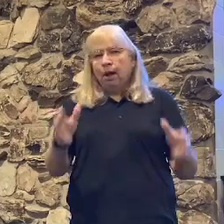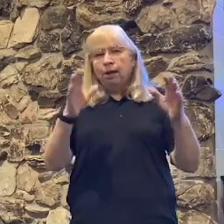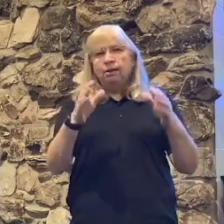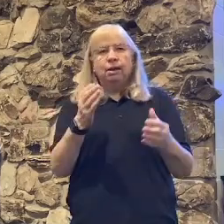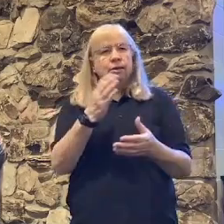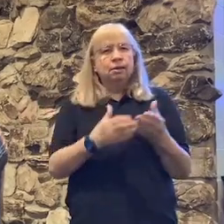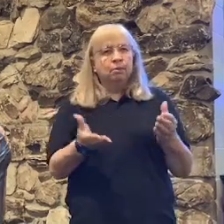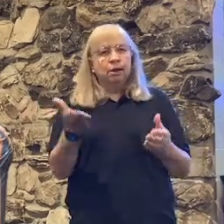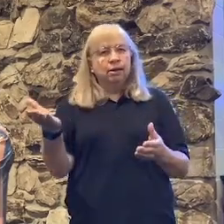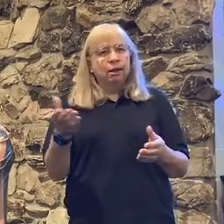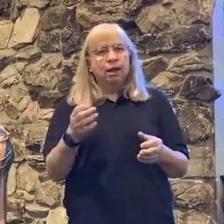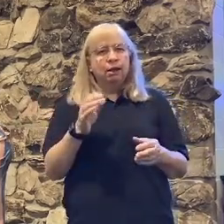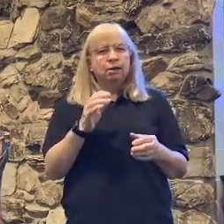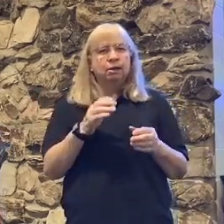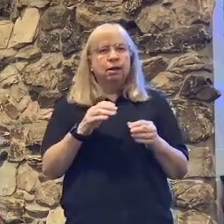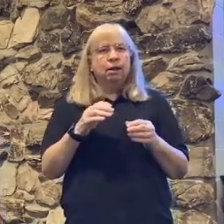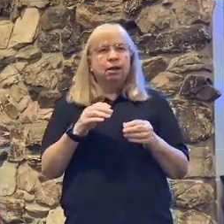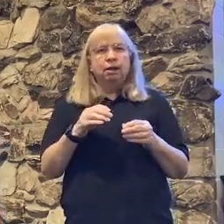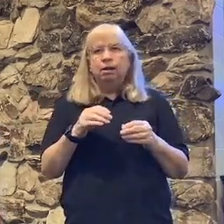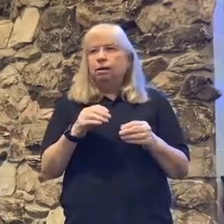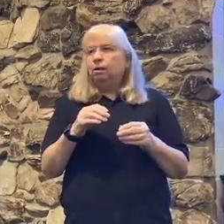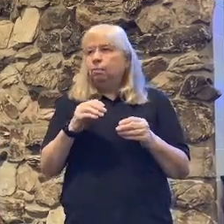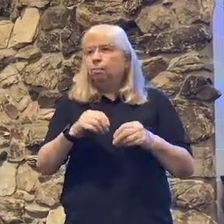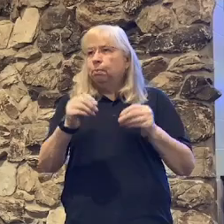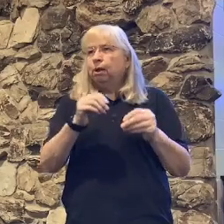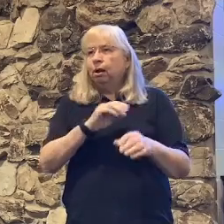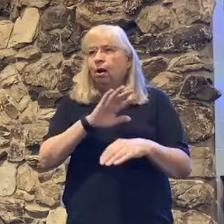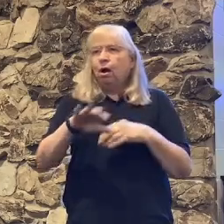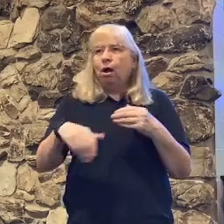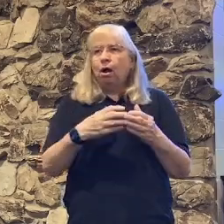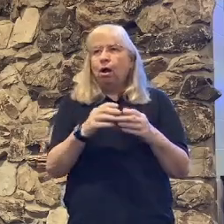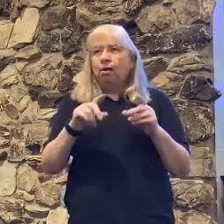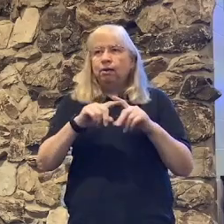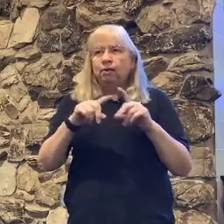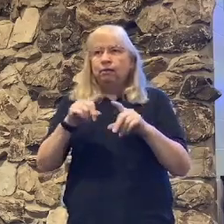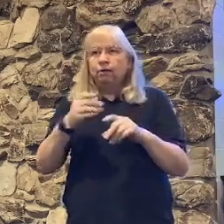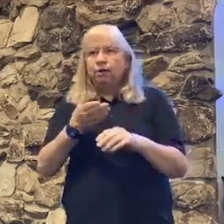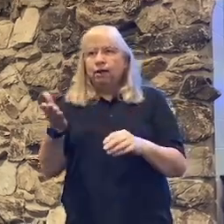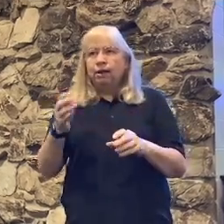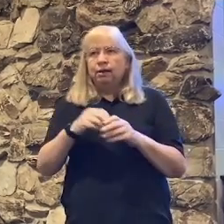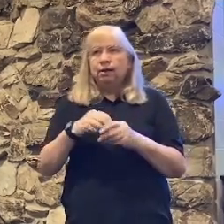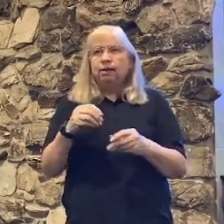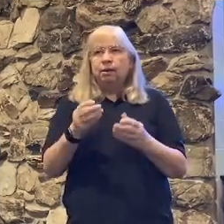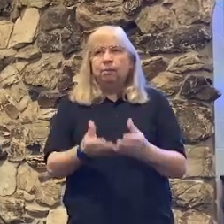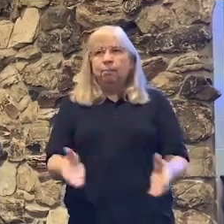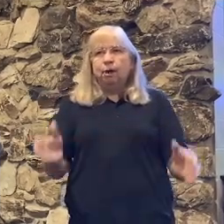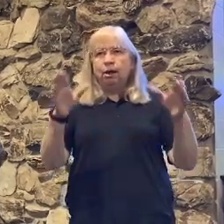stuff. Plus, there's all sorts of stuff in this bucket.